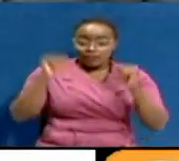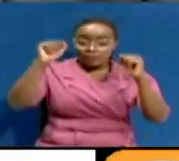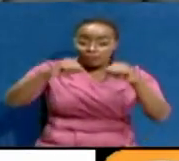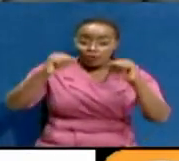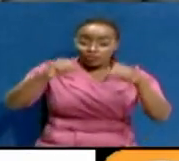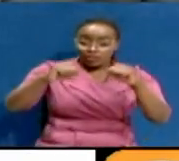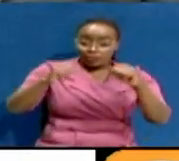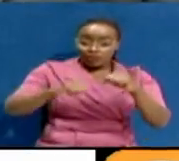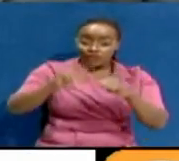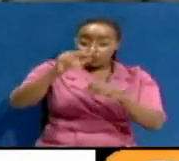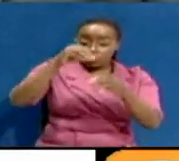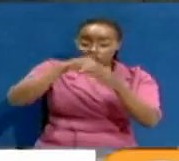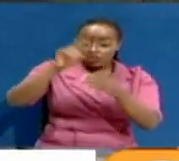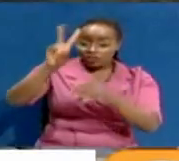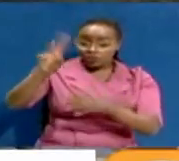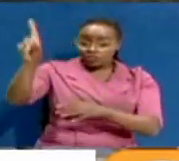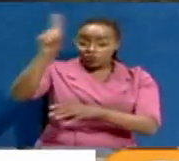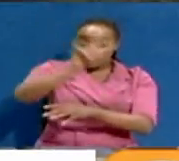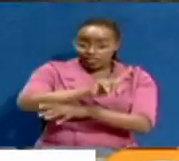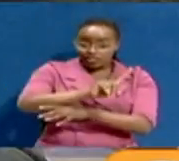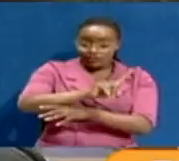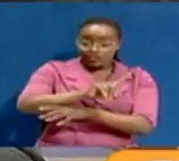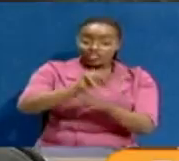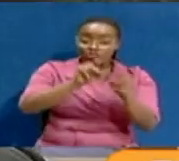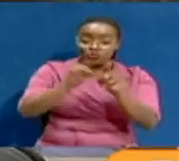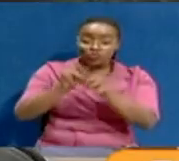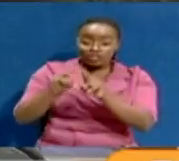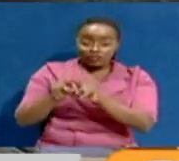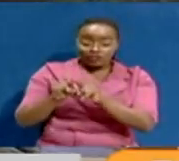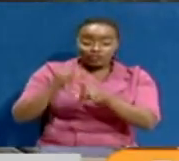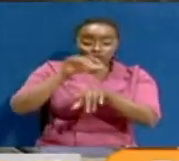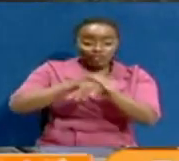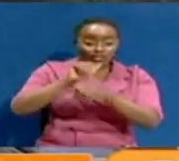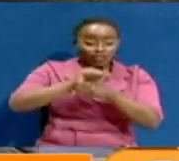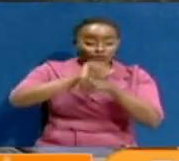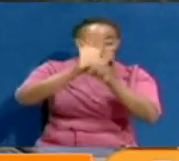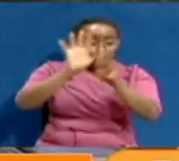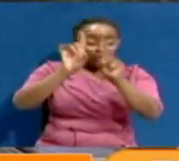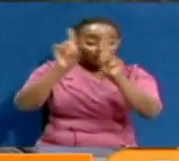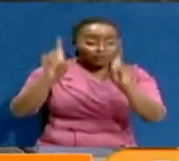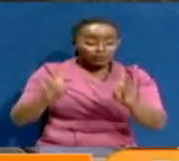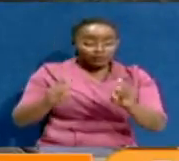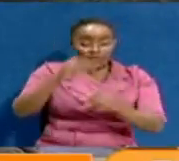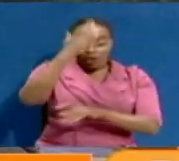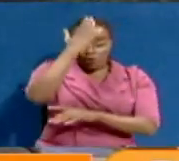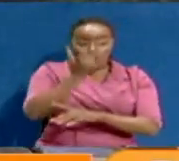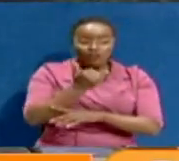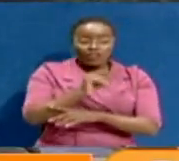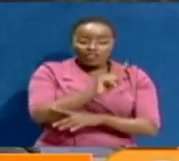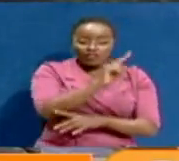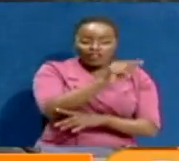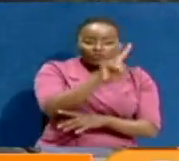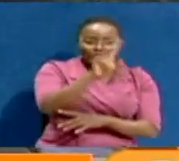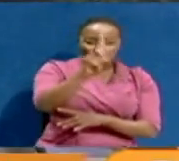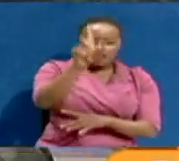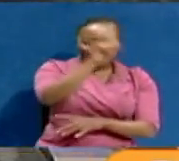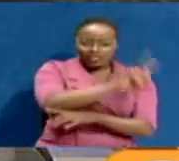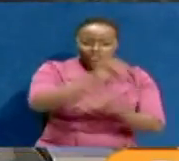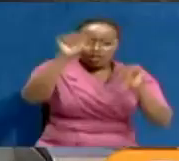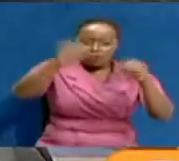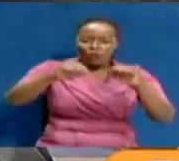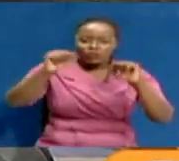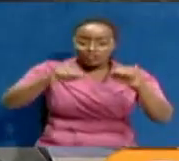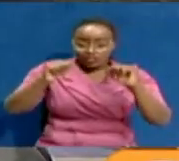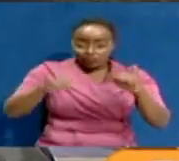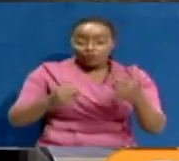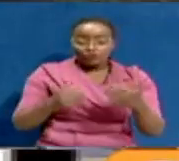those 21 days for you to even get COVID. Okay, because your immune system within the first 21 days, it's possible within those